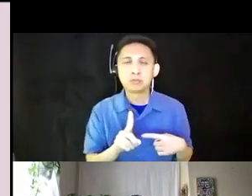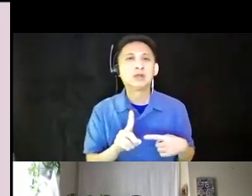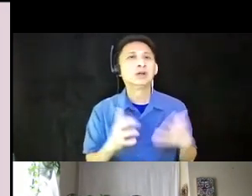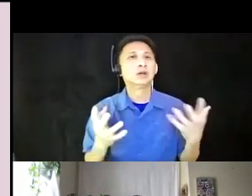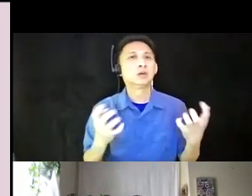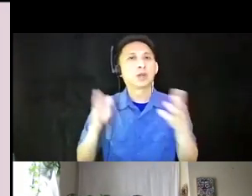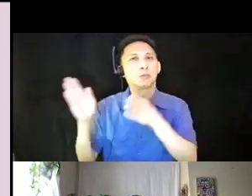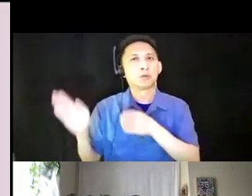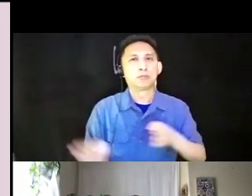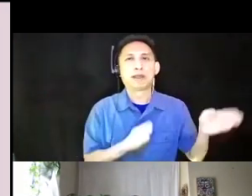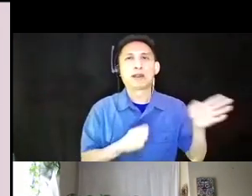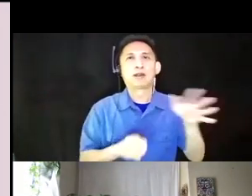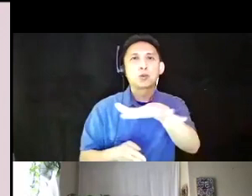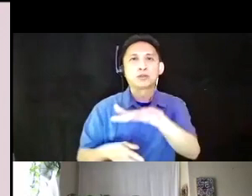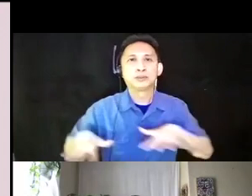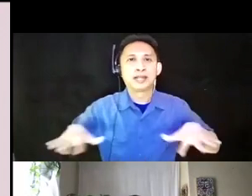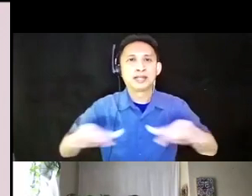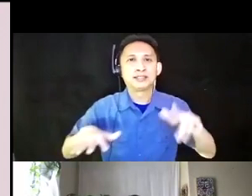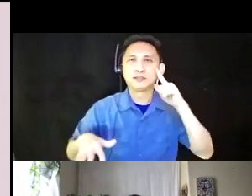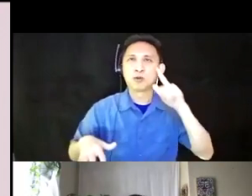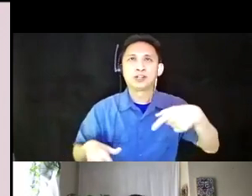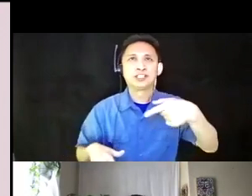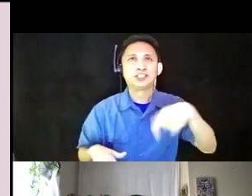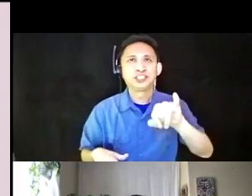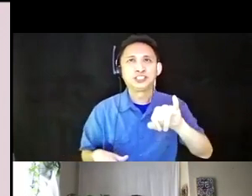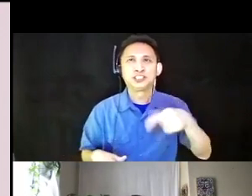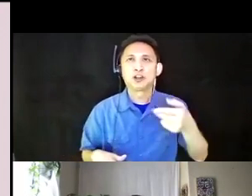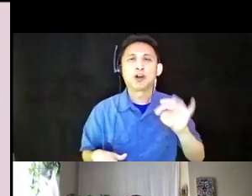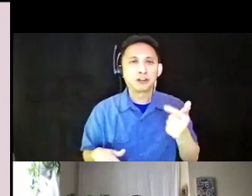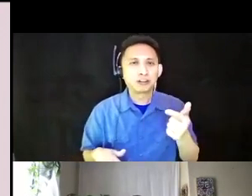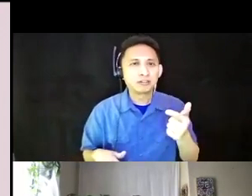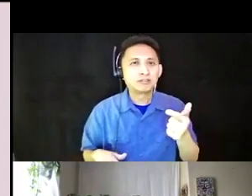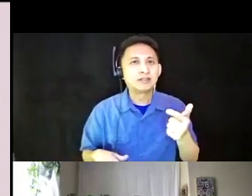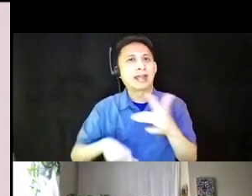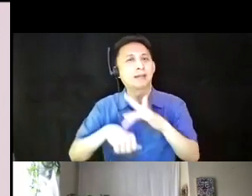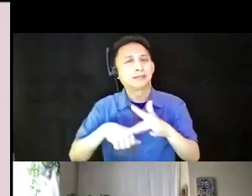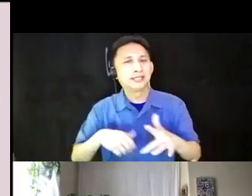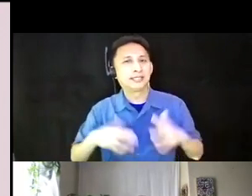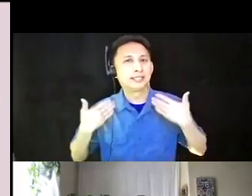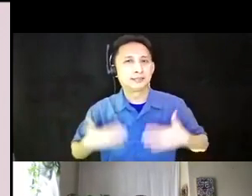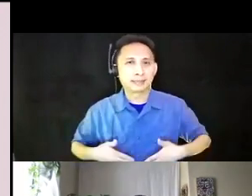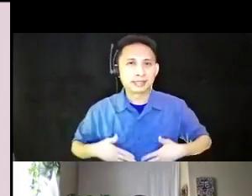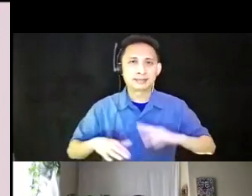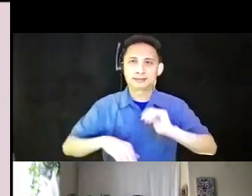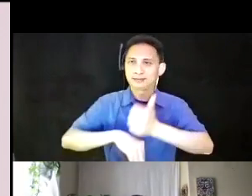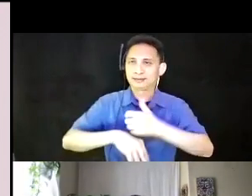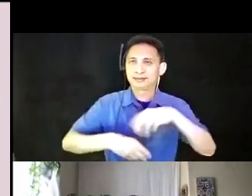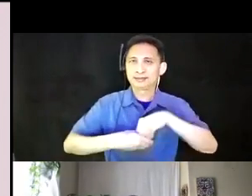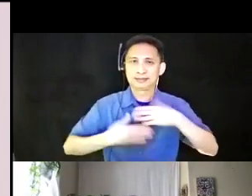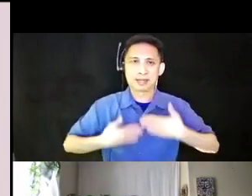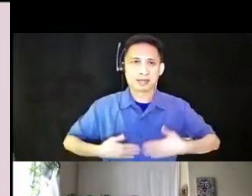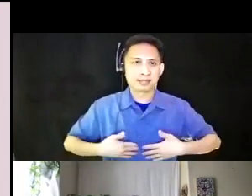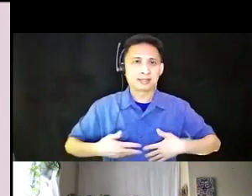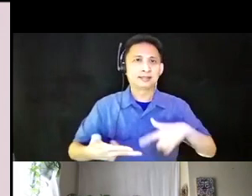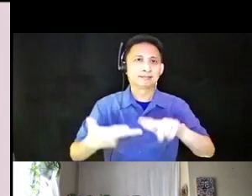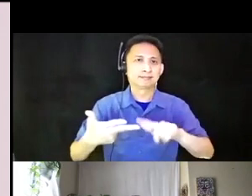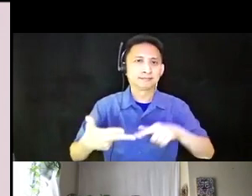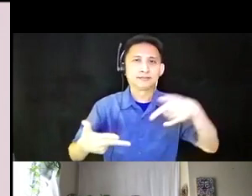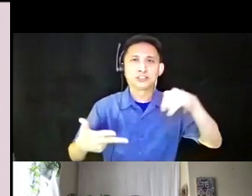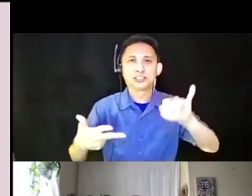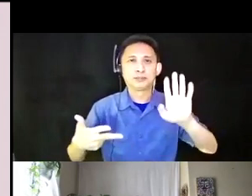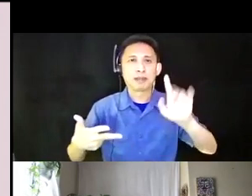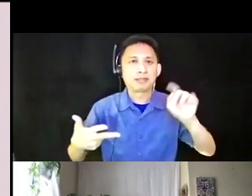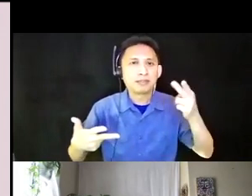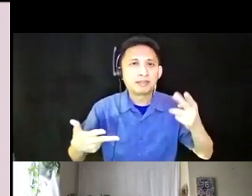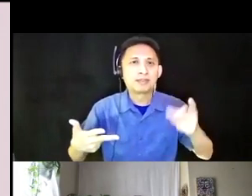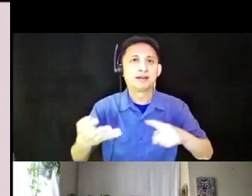Qigong practice, emptying and creating space in your body, doing cleansing Qi baths and rotations, going through the healing sounds, going